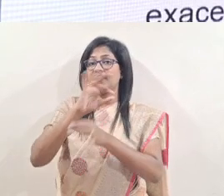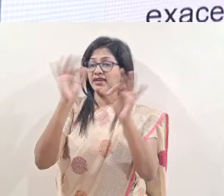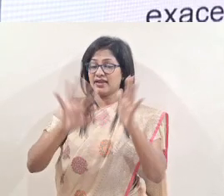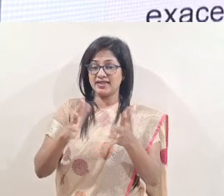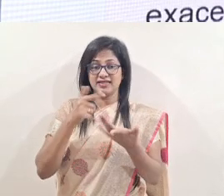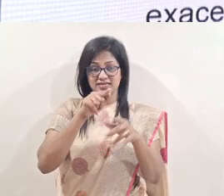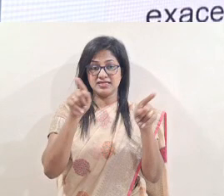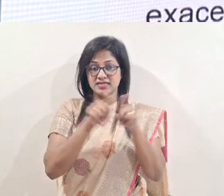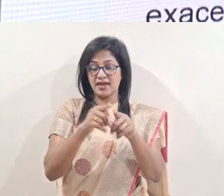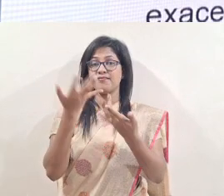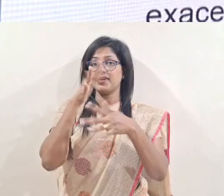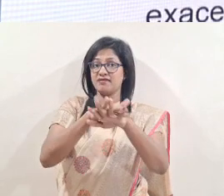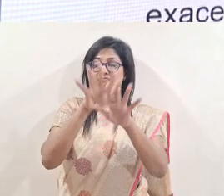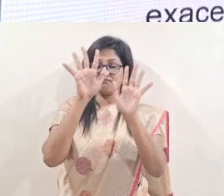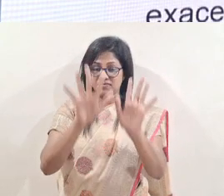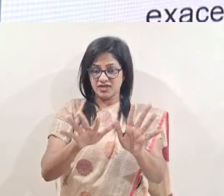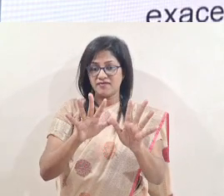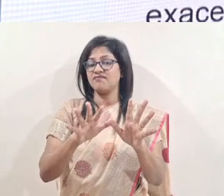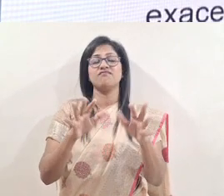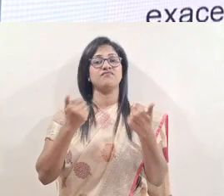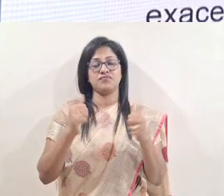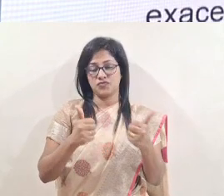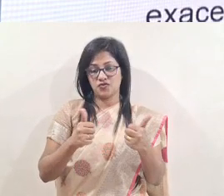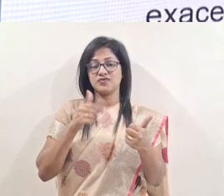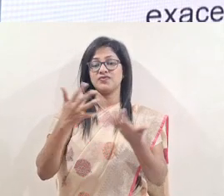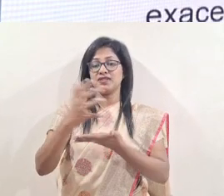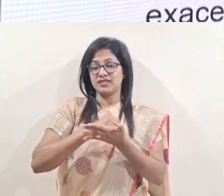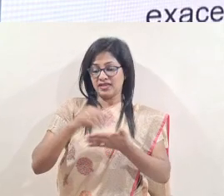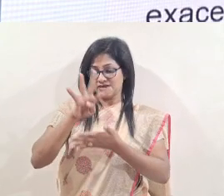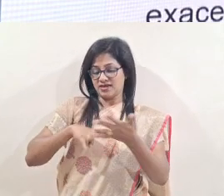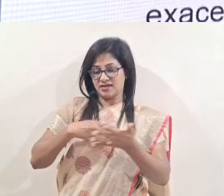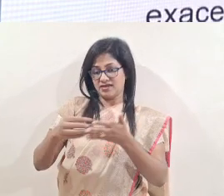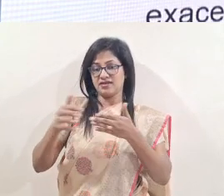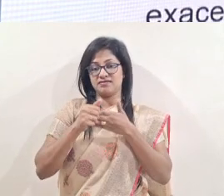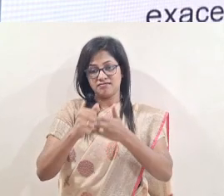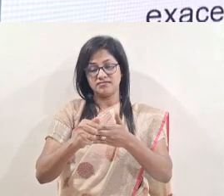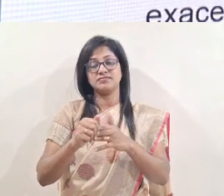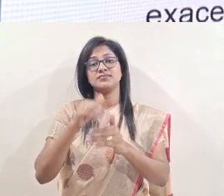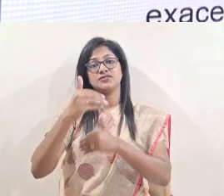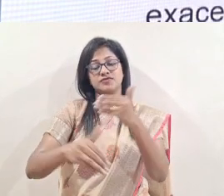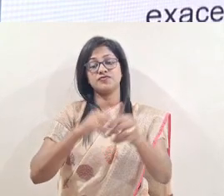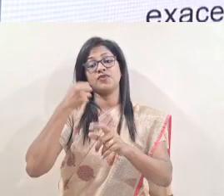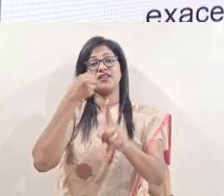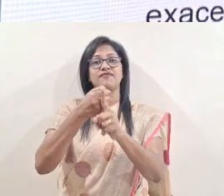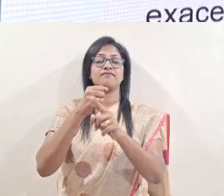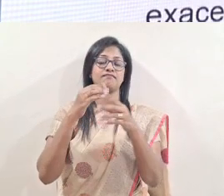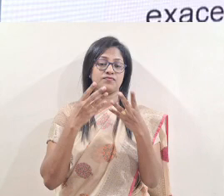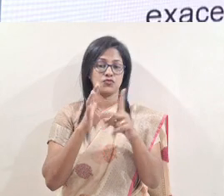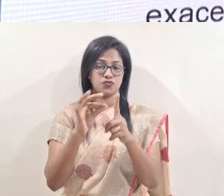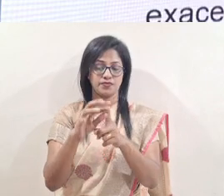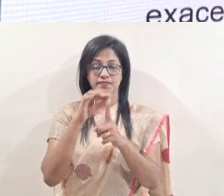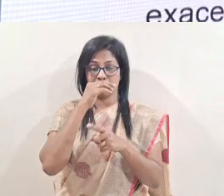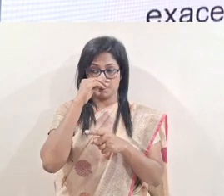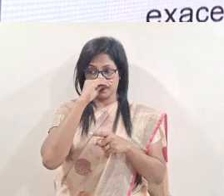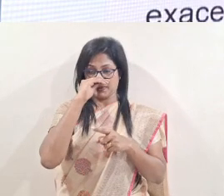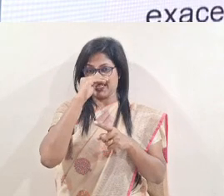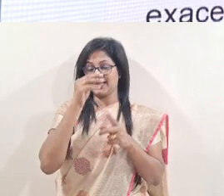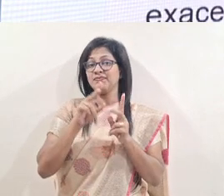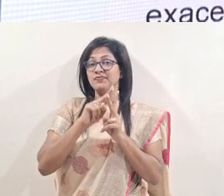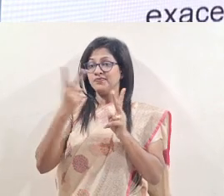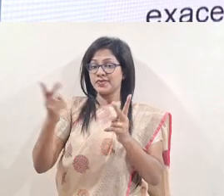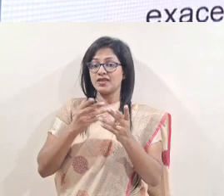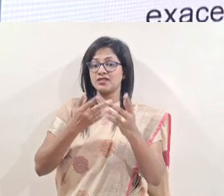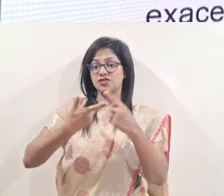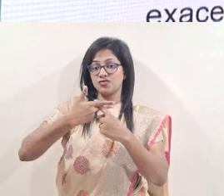have to adopt the data-driven approach also for effective implementation. Another tool is local area planning, which is already